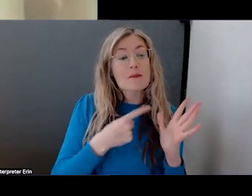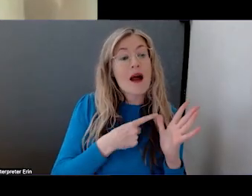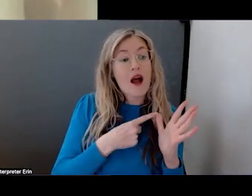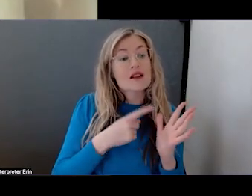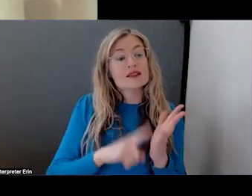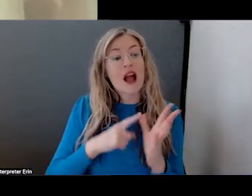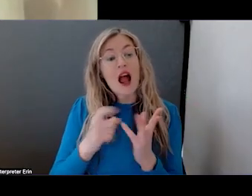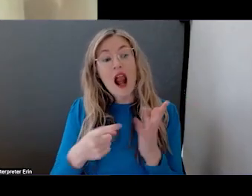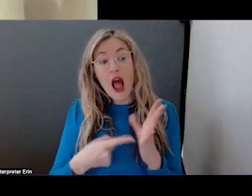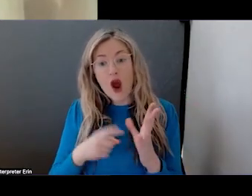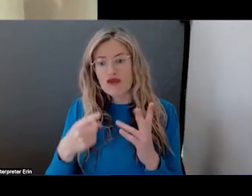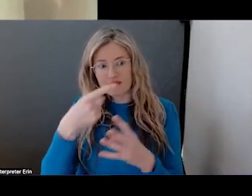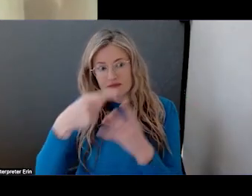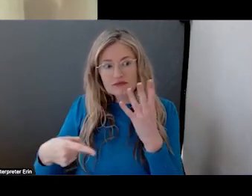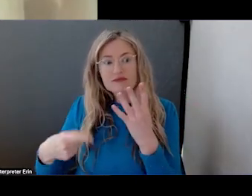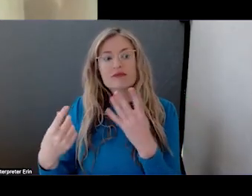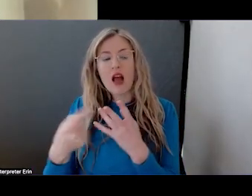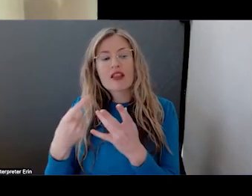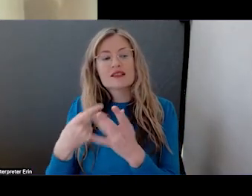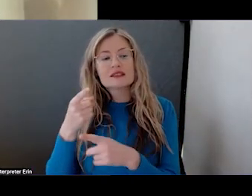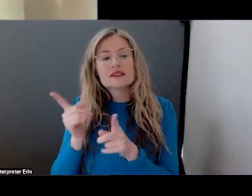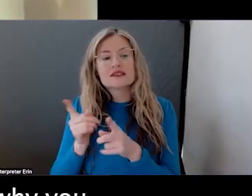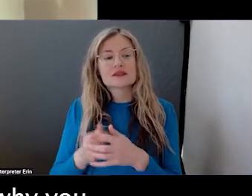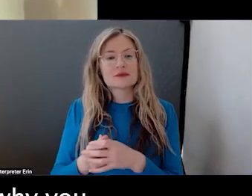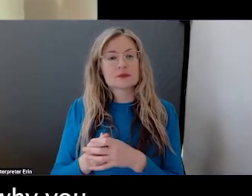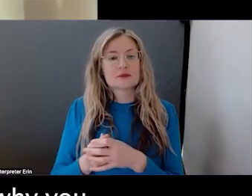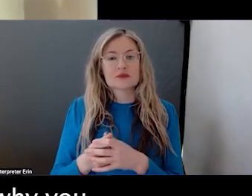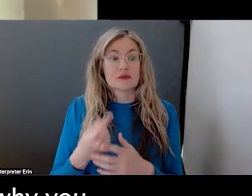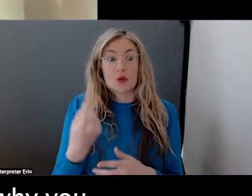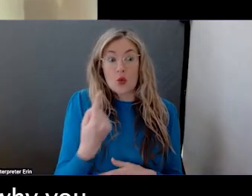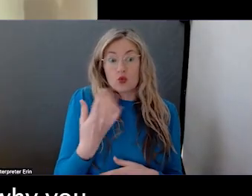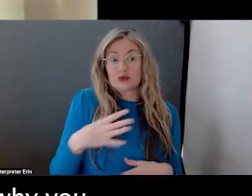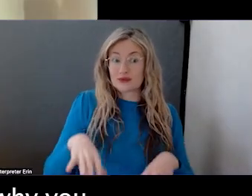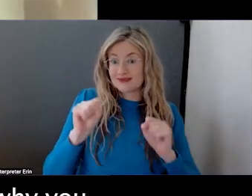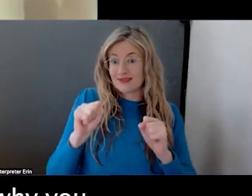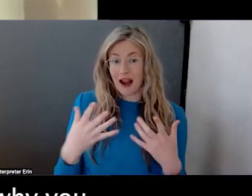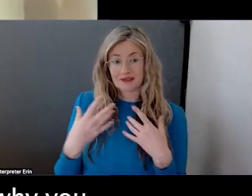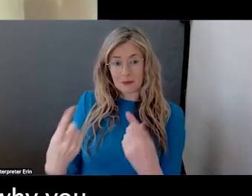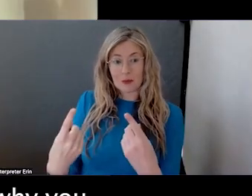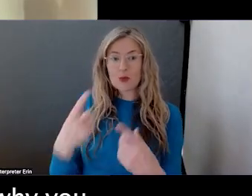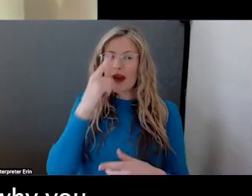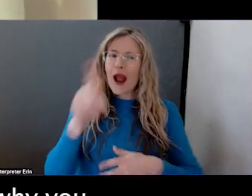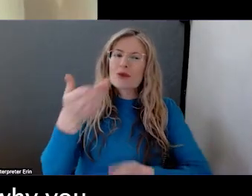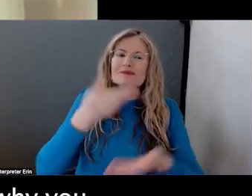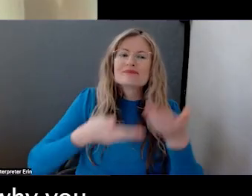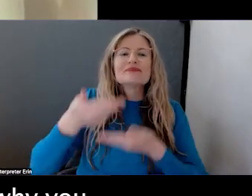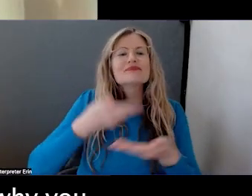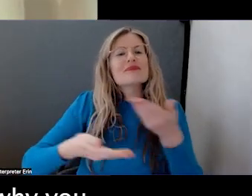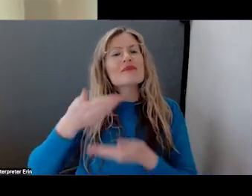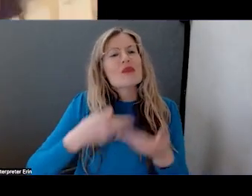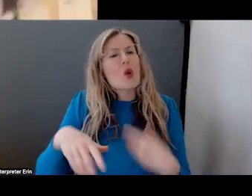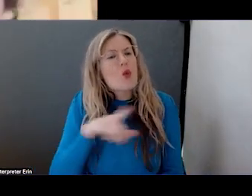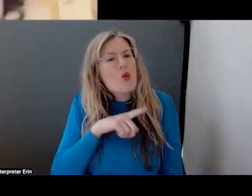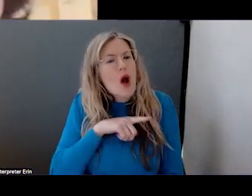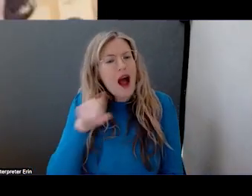others or Martin, who want to start, I don't know, to tell us about the reasons why you participated in